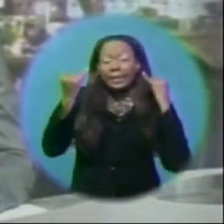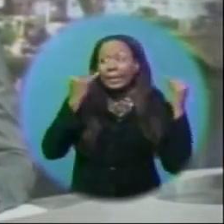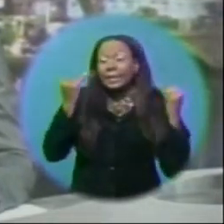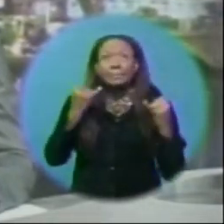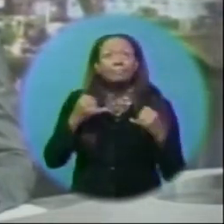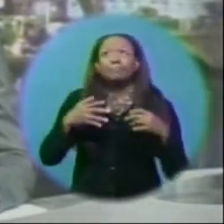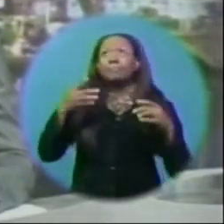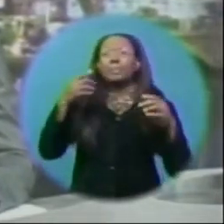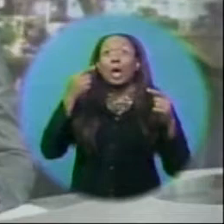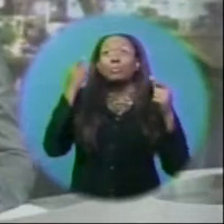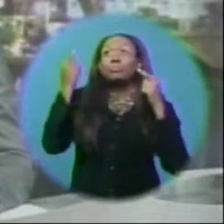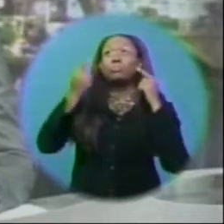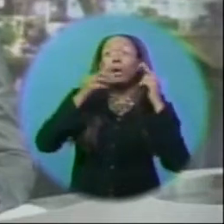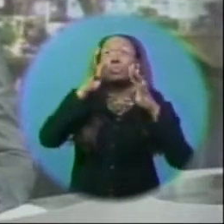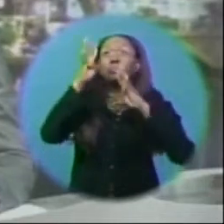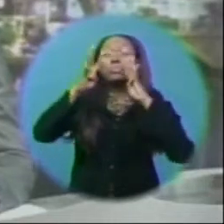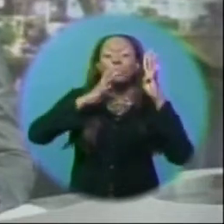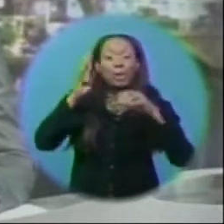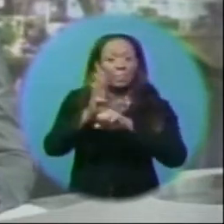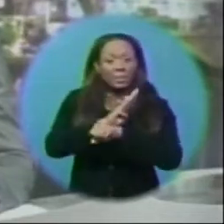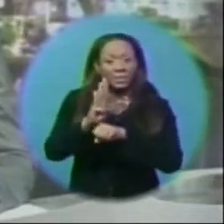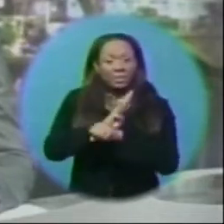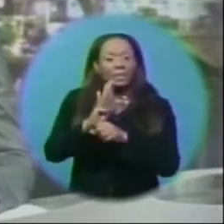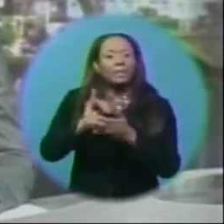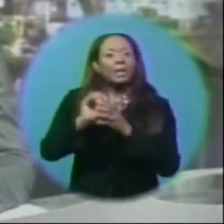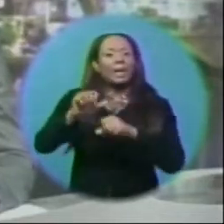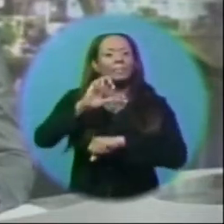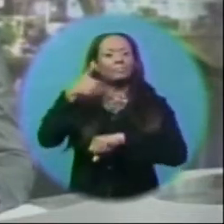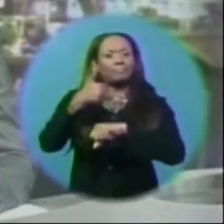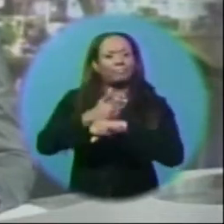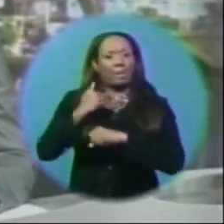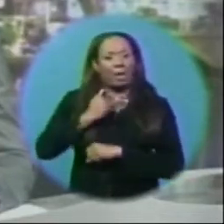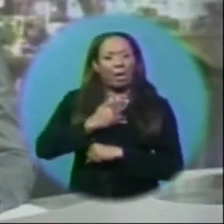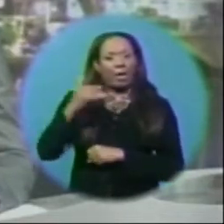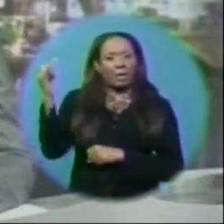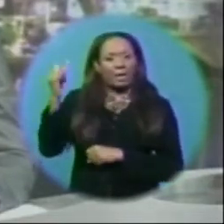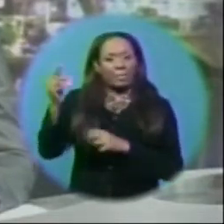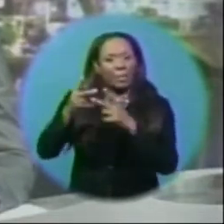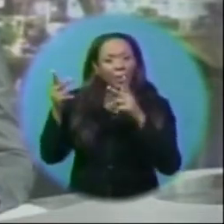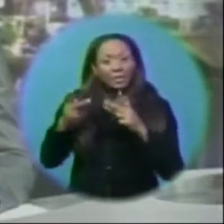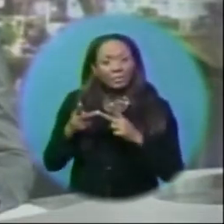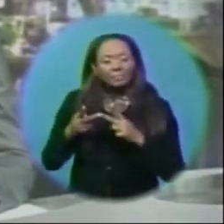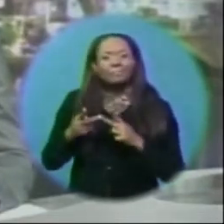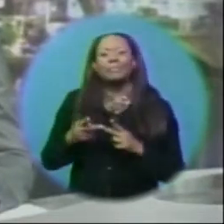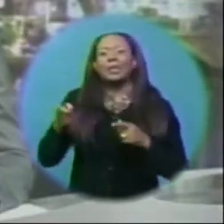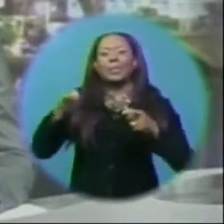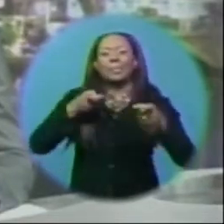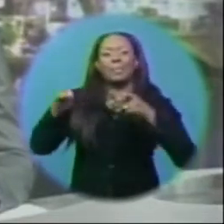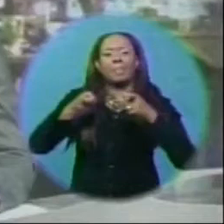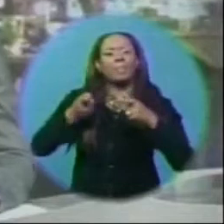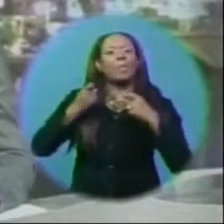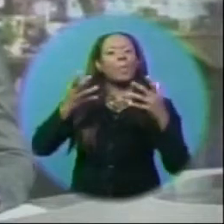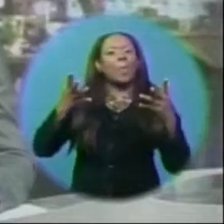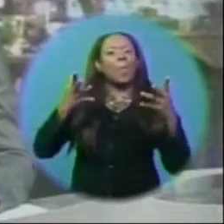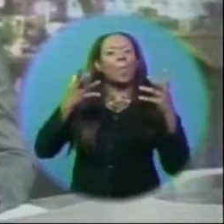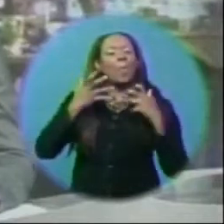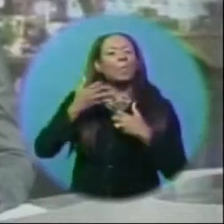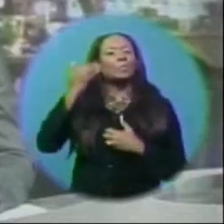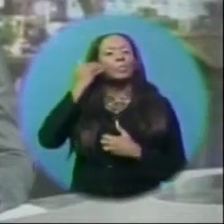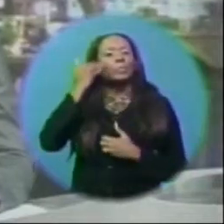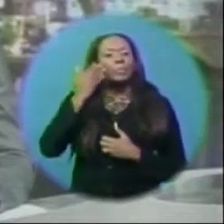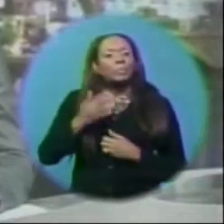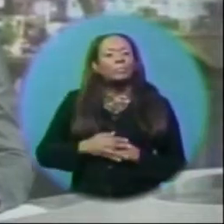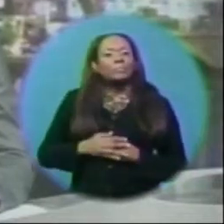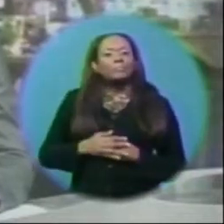if you have an idea for a viable business at the Grantley Adams International Airport, management there wants to hear from you. That's a message from Acting